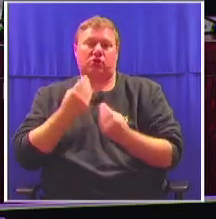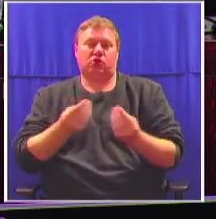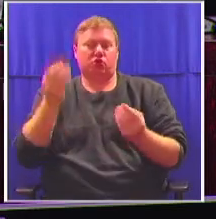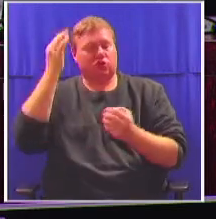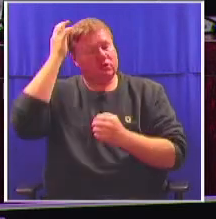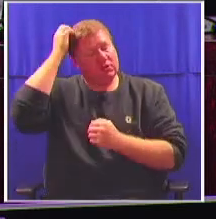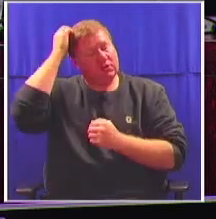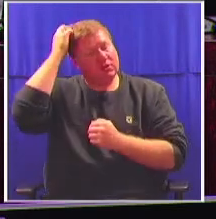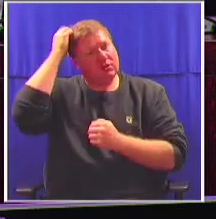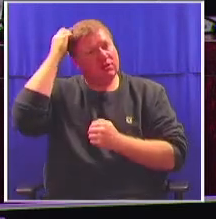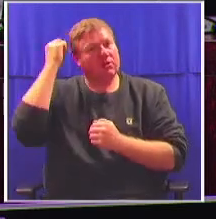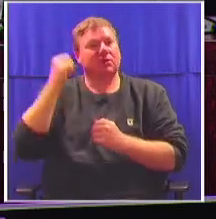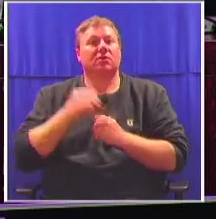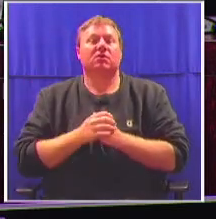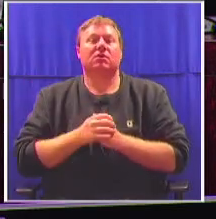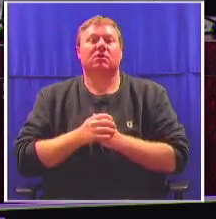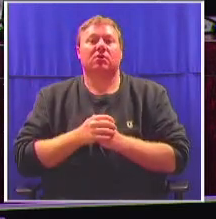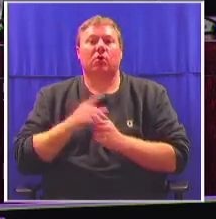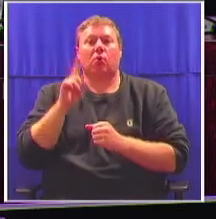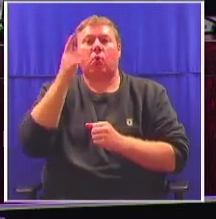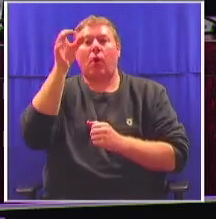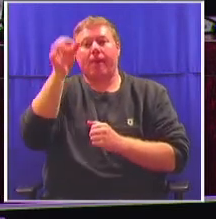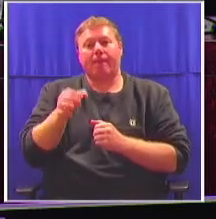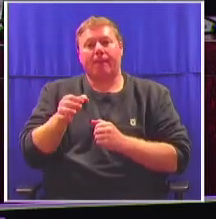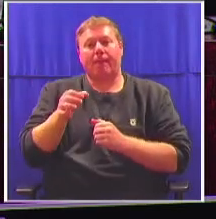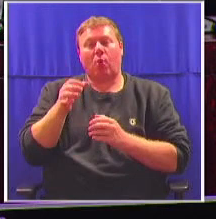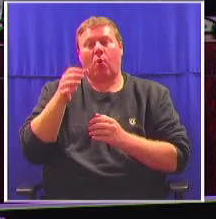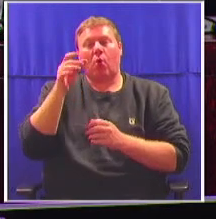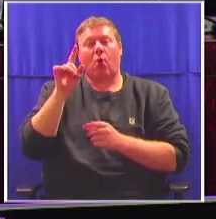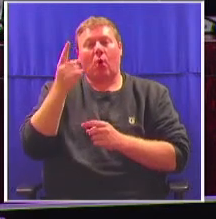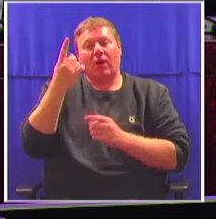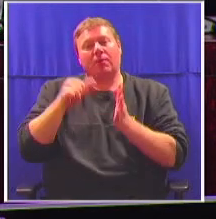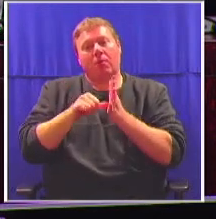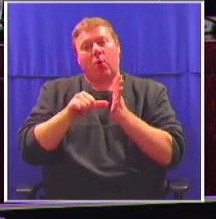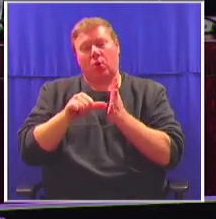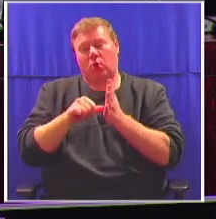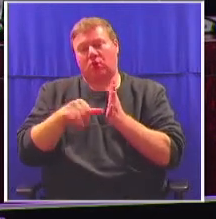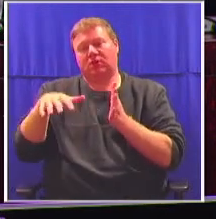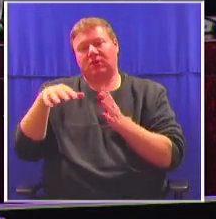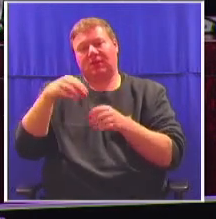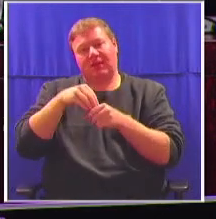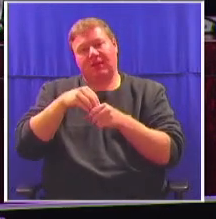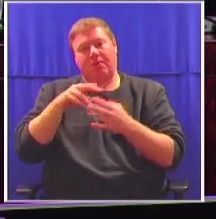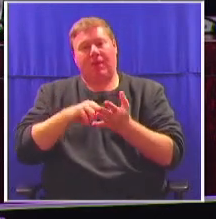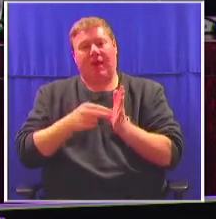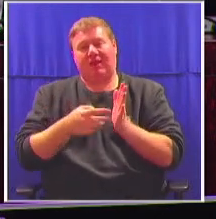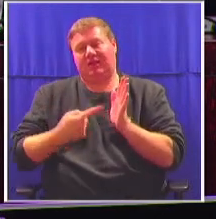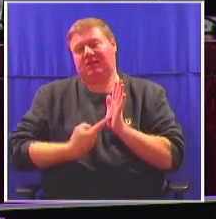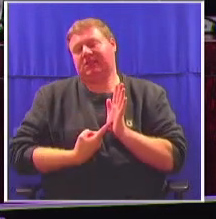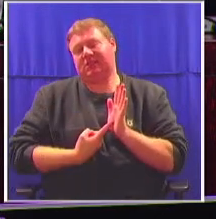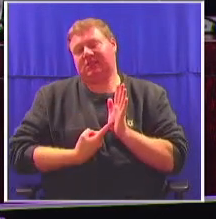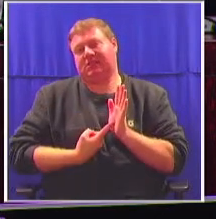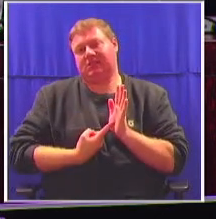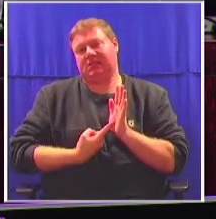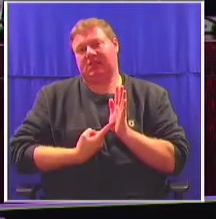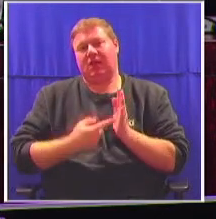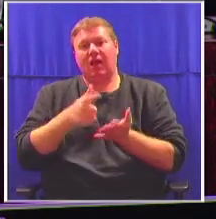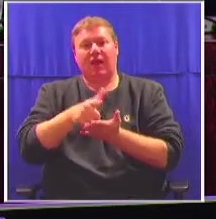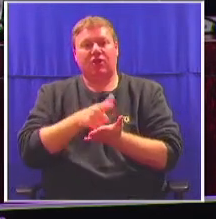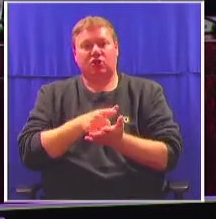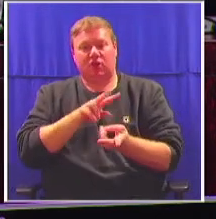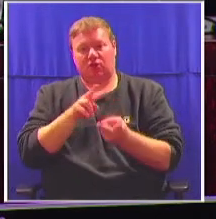the pillars that we have in the plan is legislative reform.